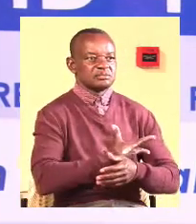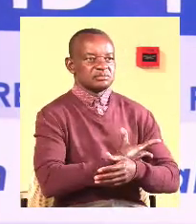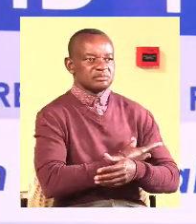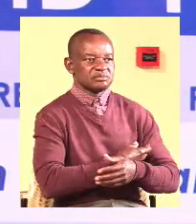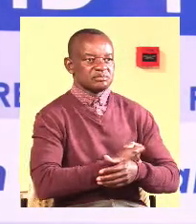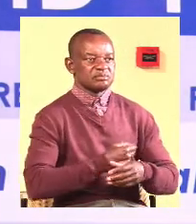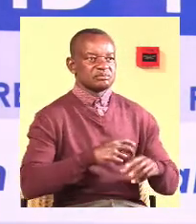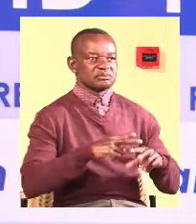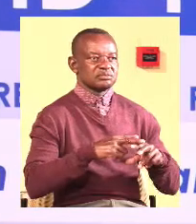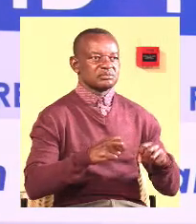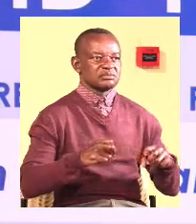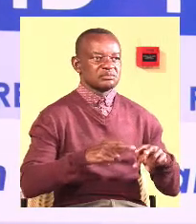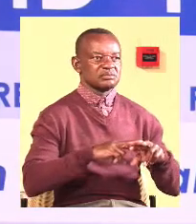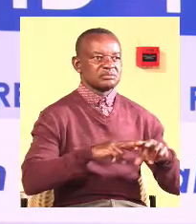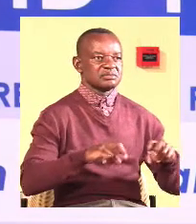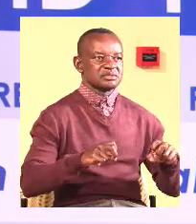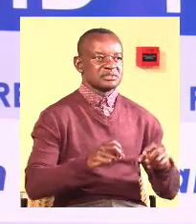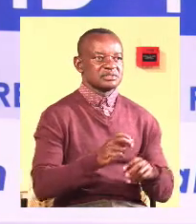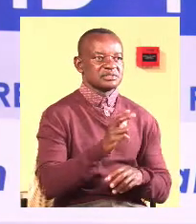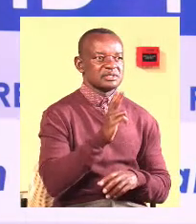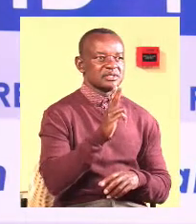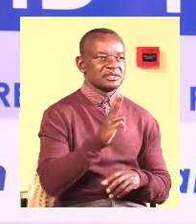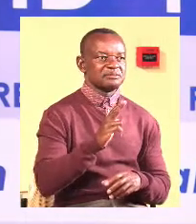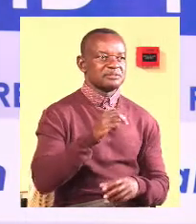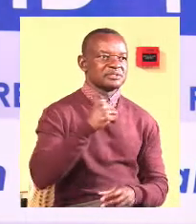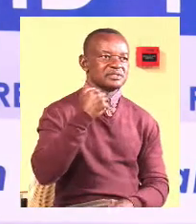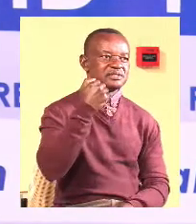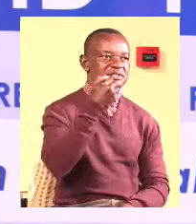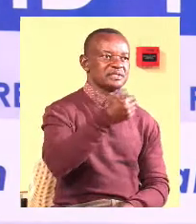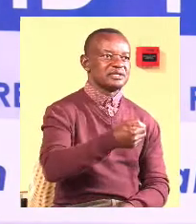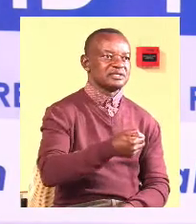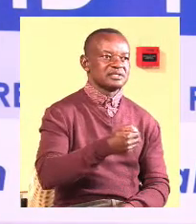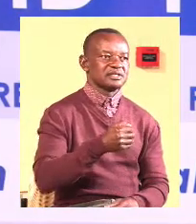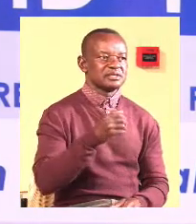that he's recovered, just to be sure, how often do you test him after?